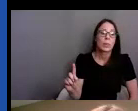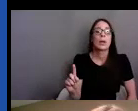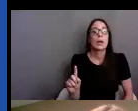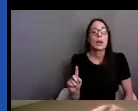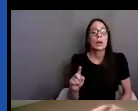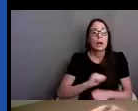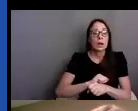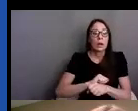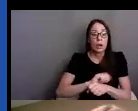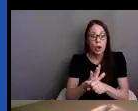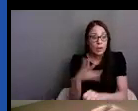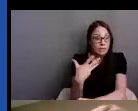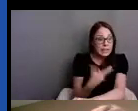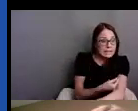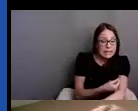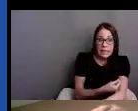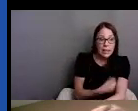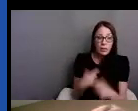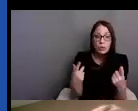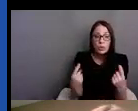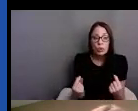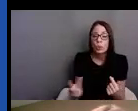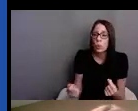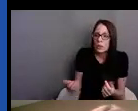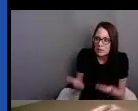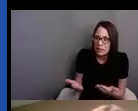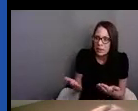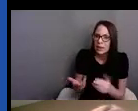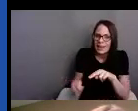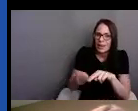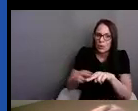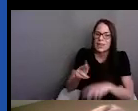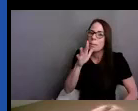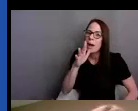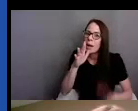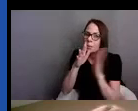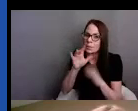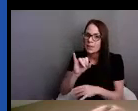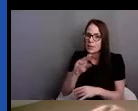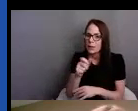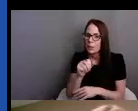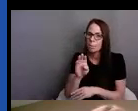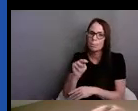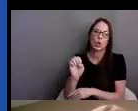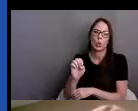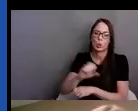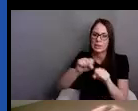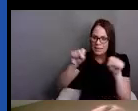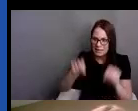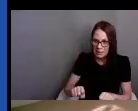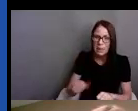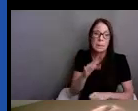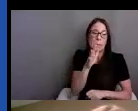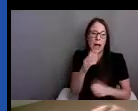really stimulating mom's own immune system to produce antibodies against COVID-19. Moms have all sorts of